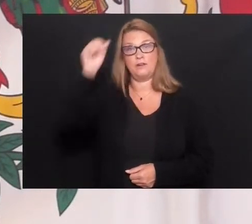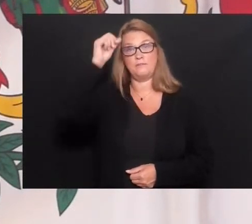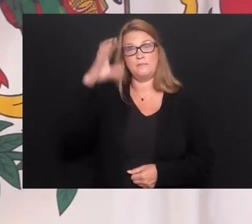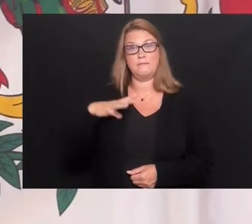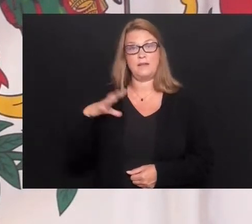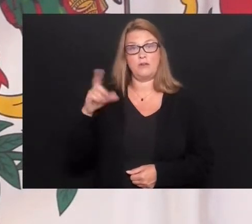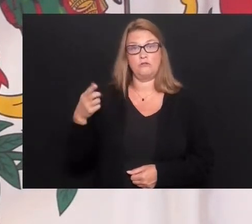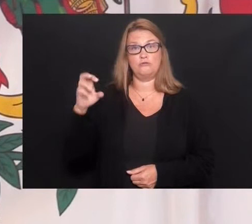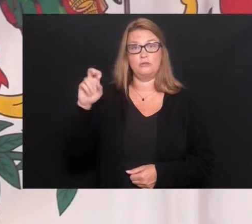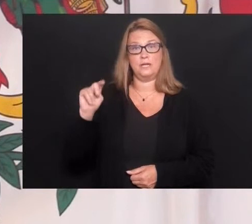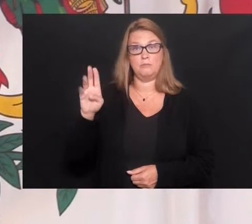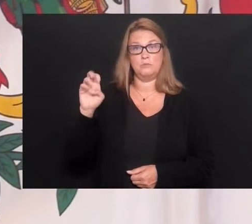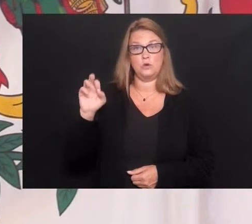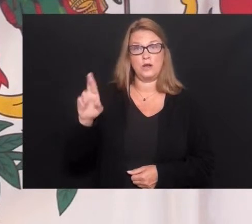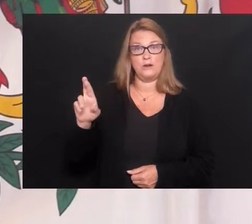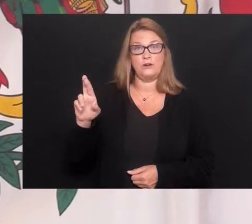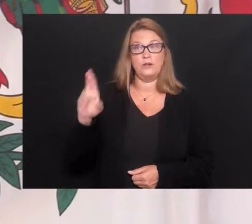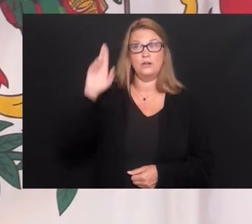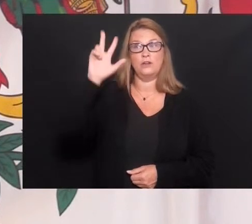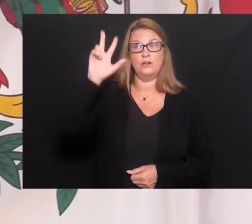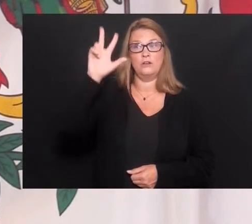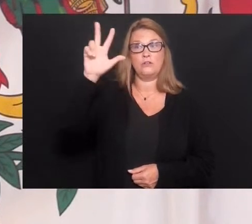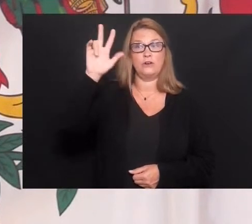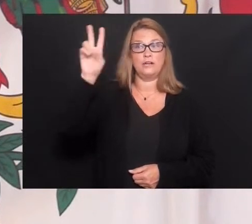from Greenbrier County. The